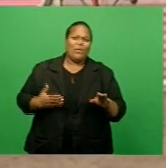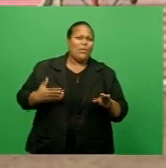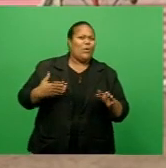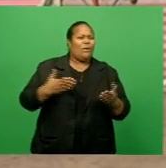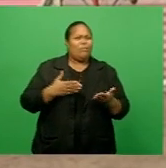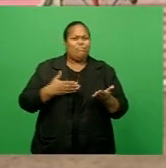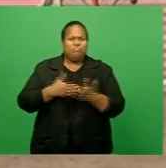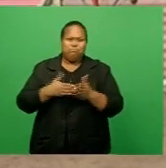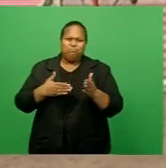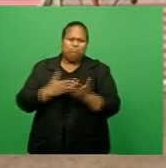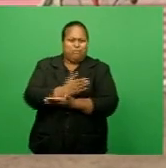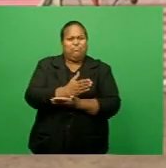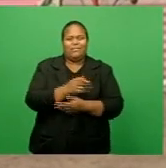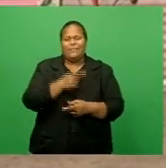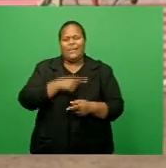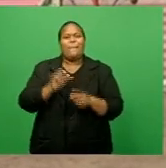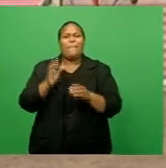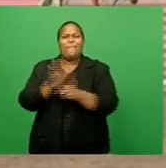sweets for friends and families.